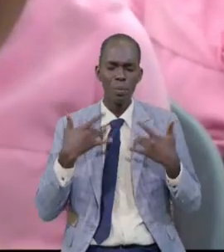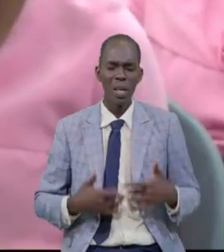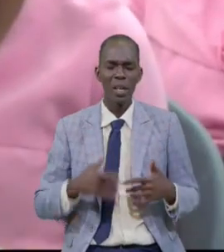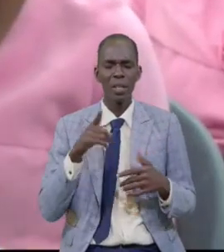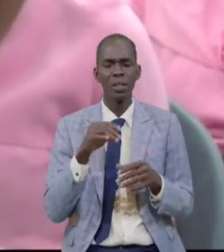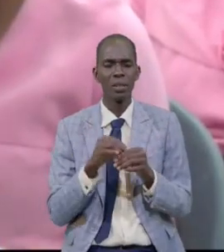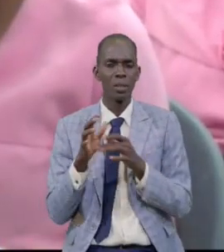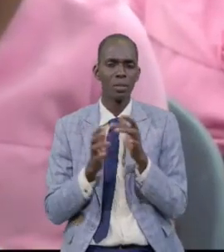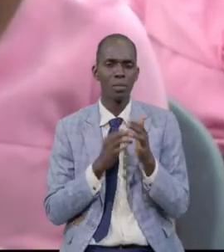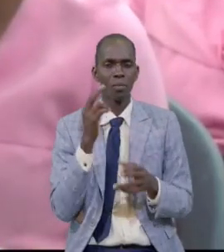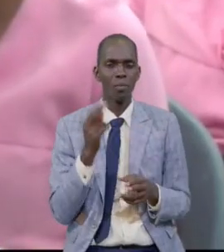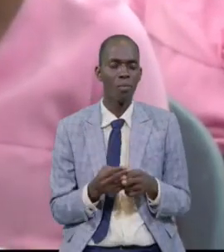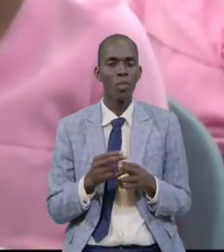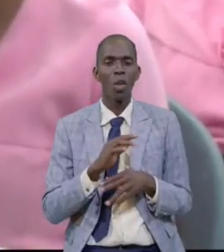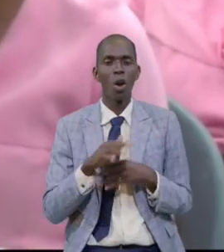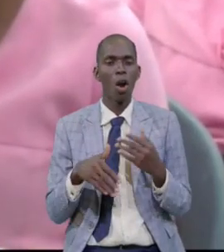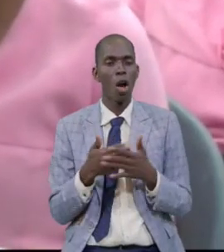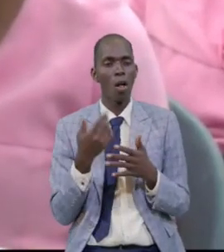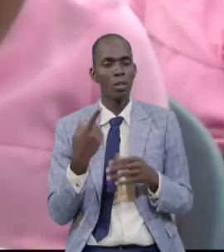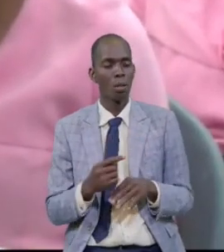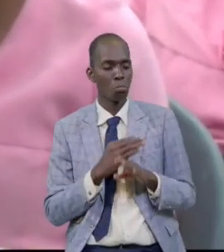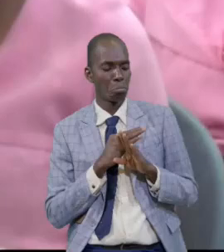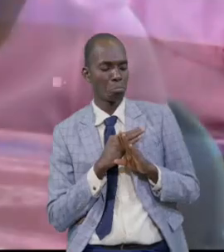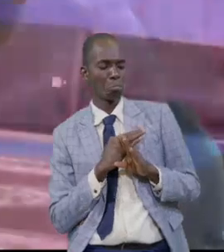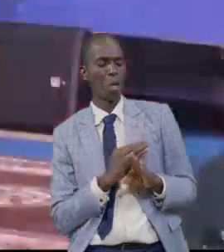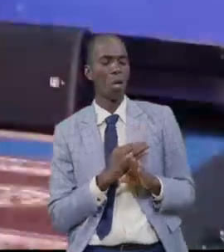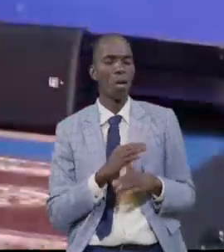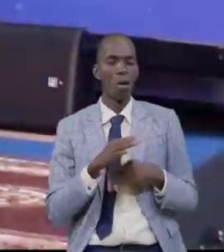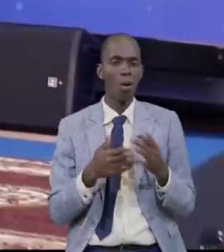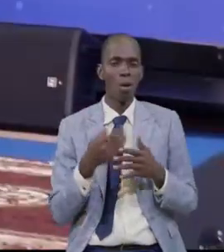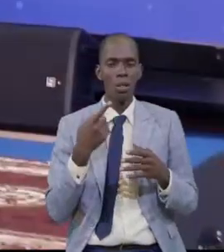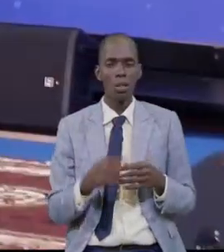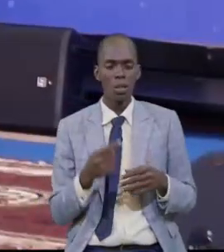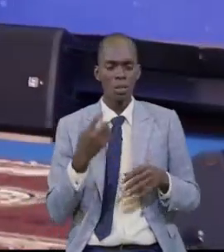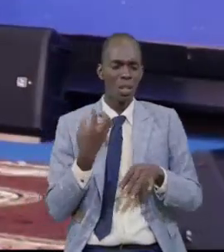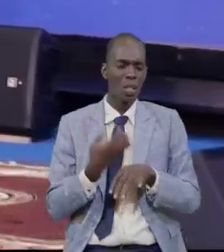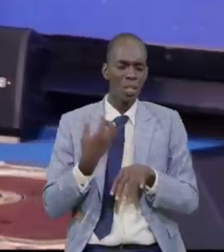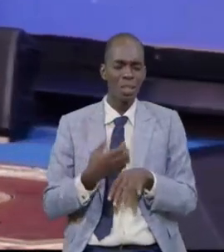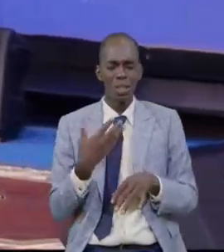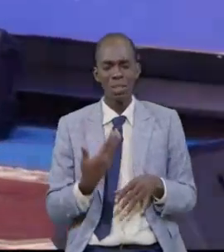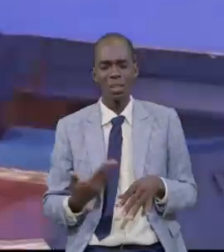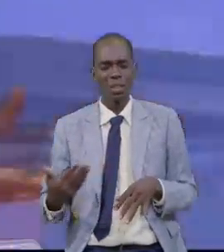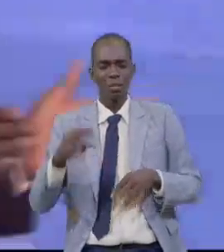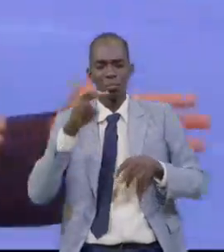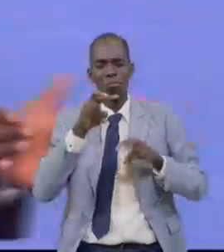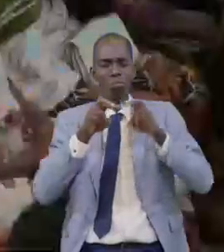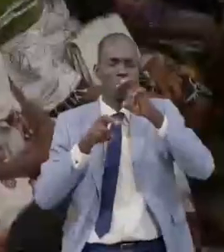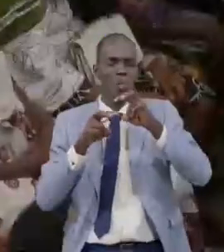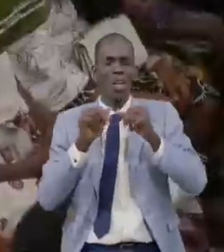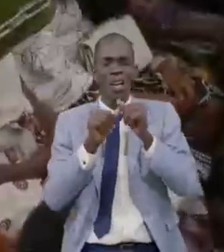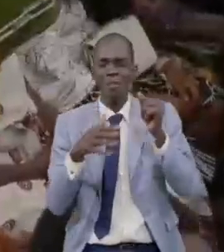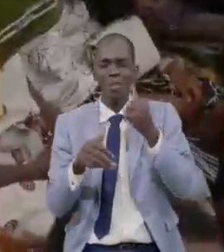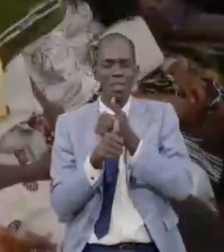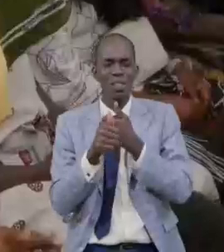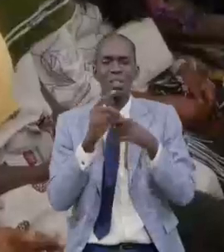stumbling stones, all the pebbles, and all the dangers, the Lord will clear out of your